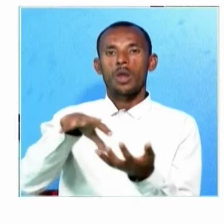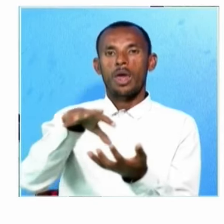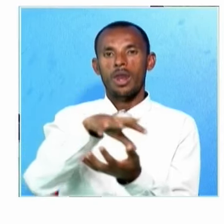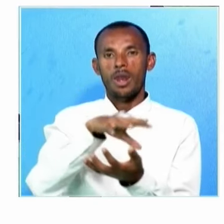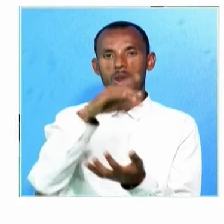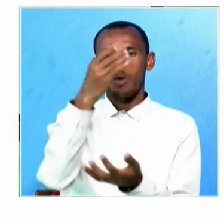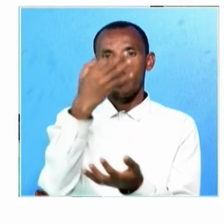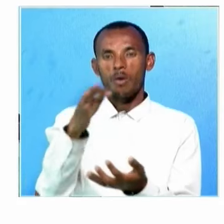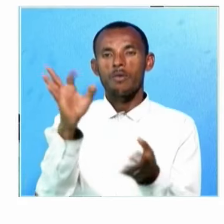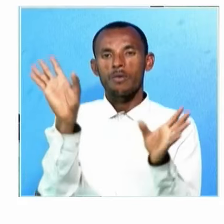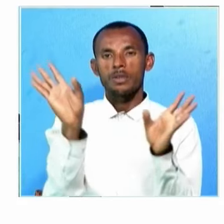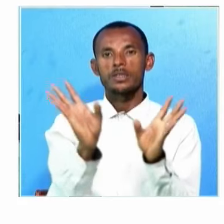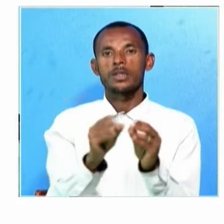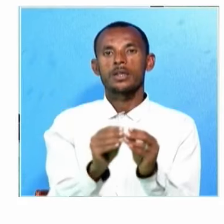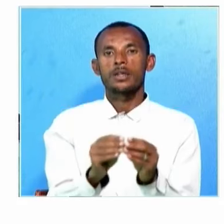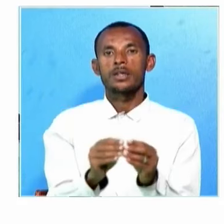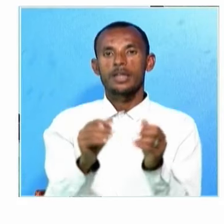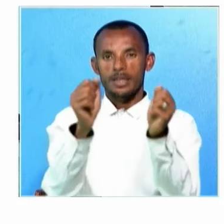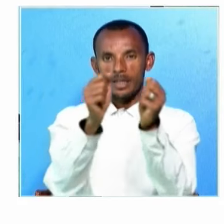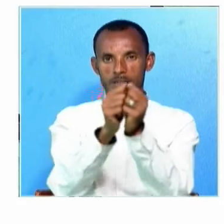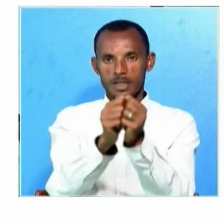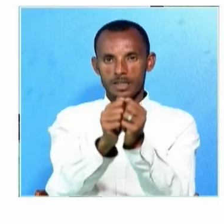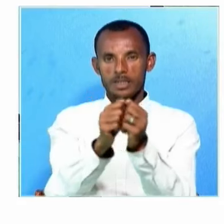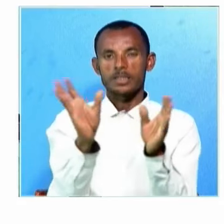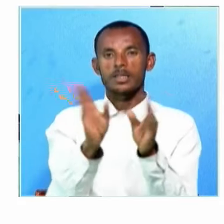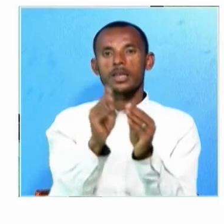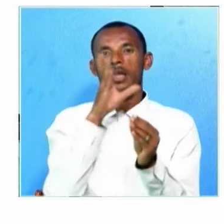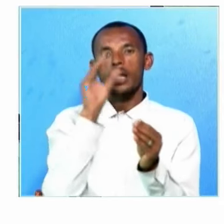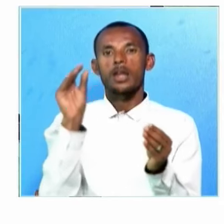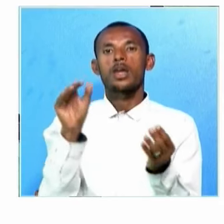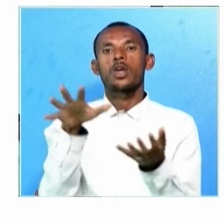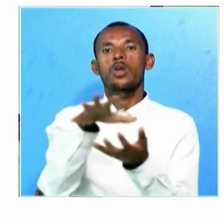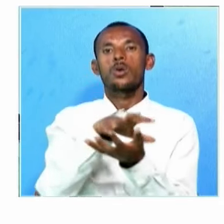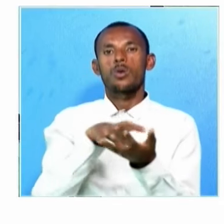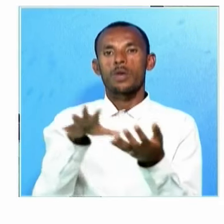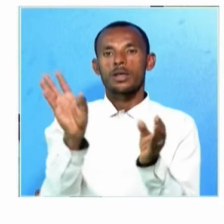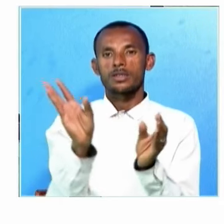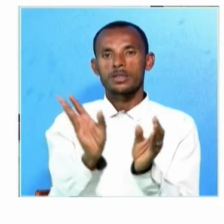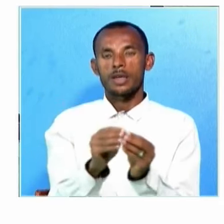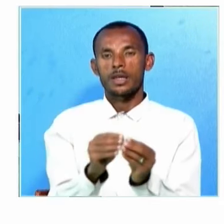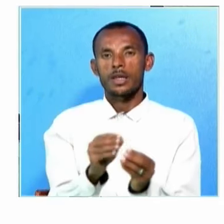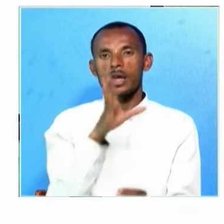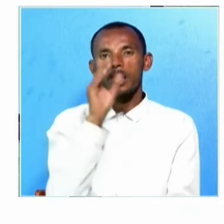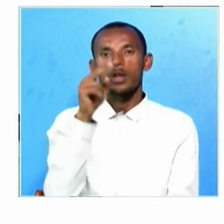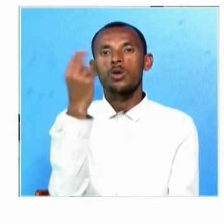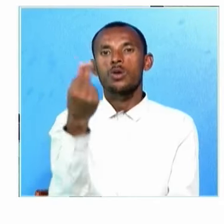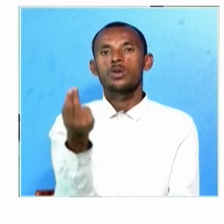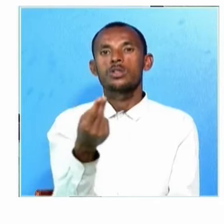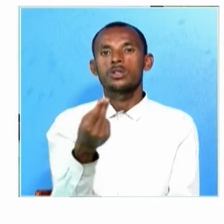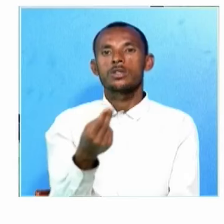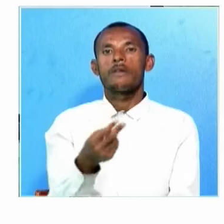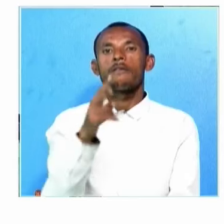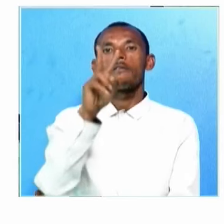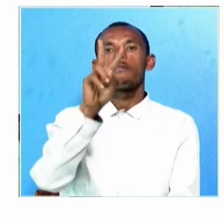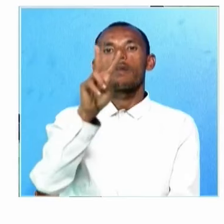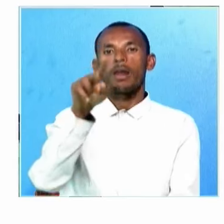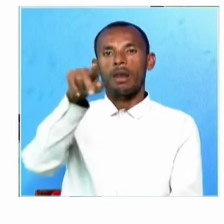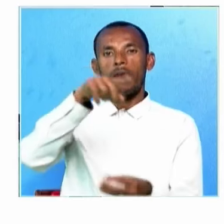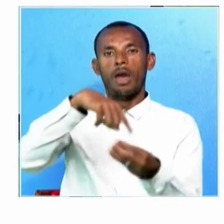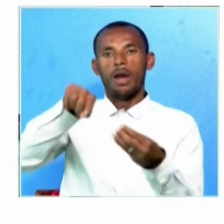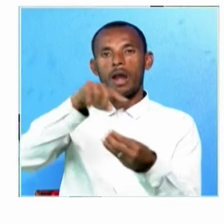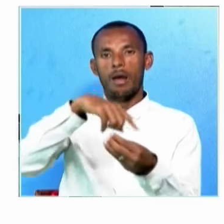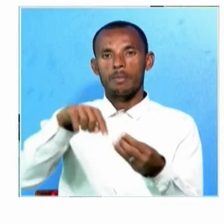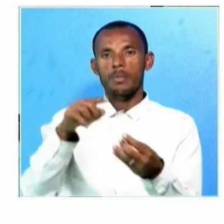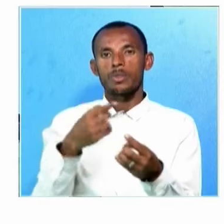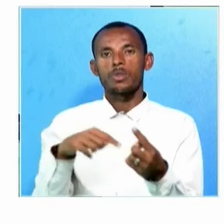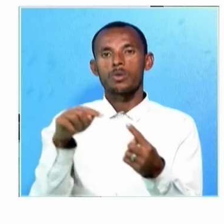sets. Intersection of sets, union of sets, and use Venn diagram to